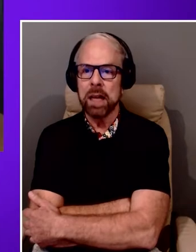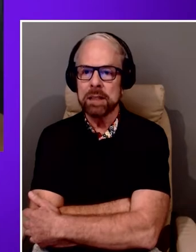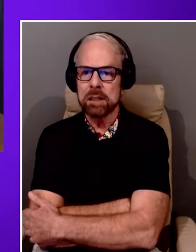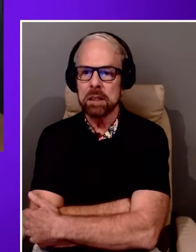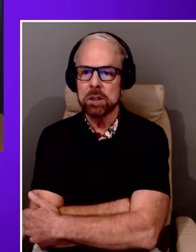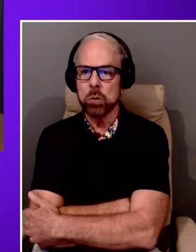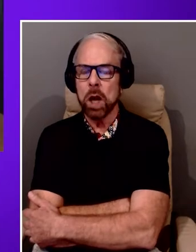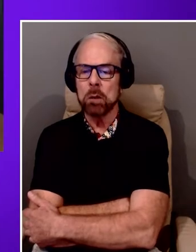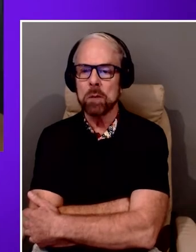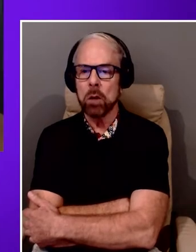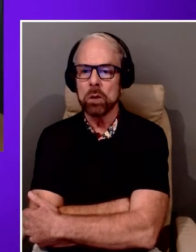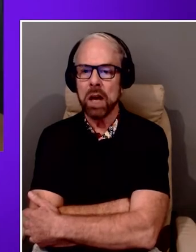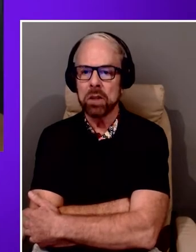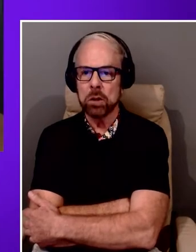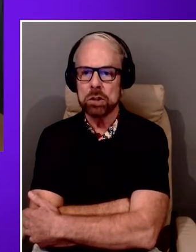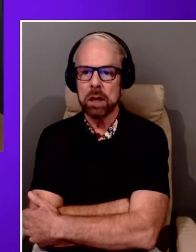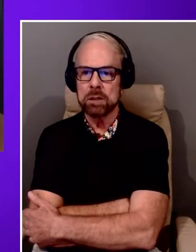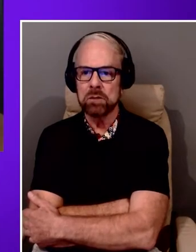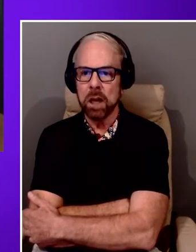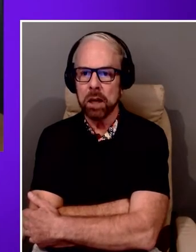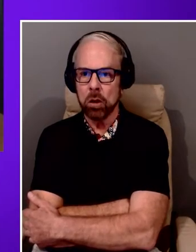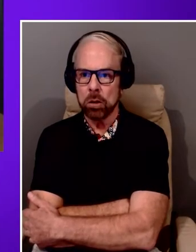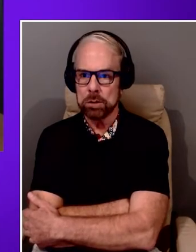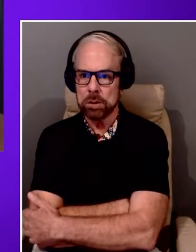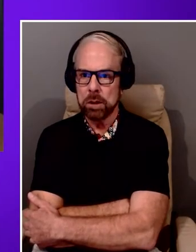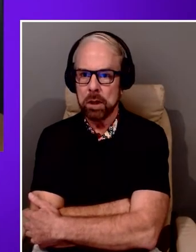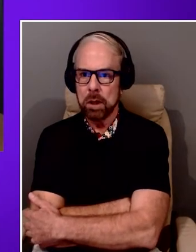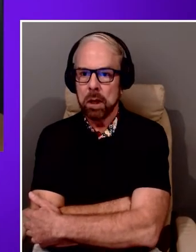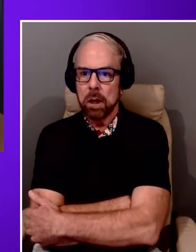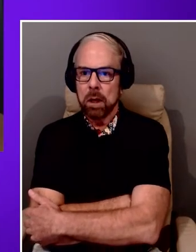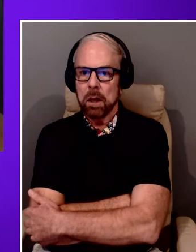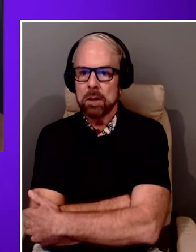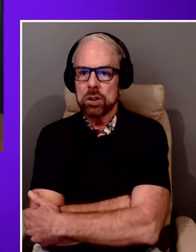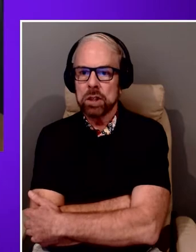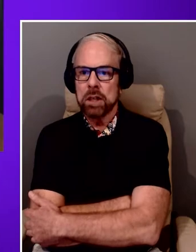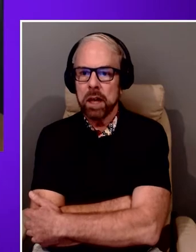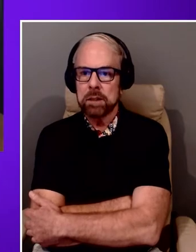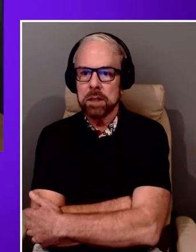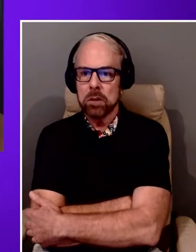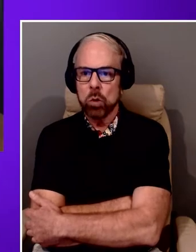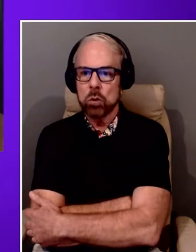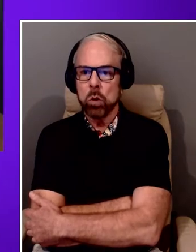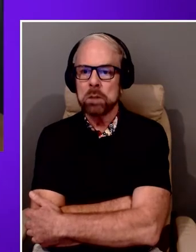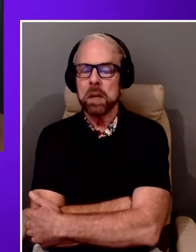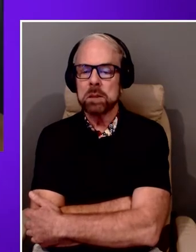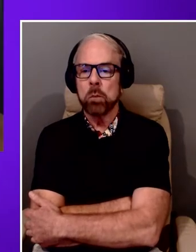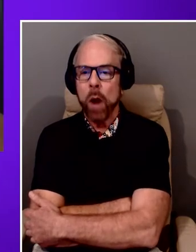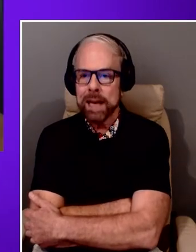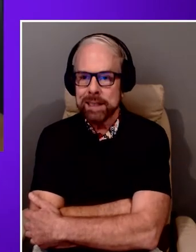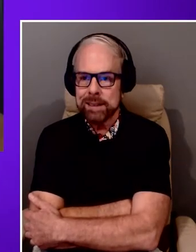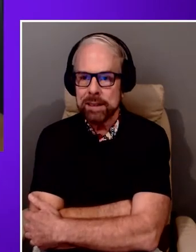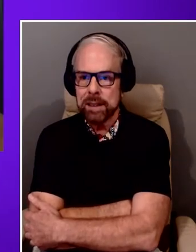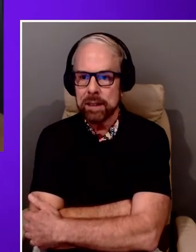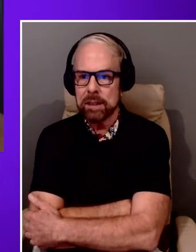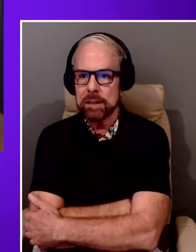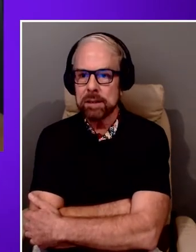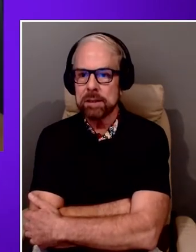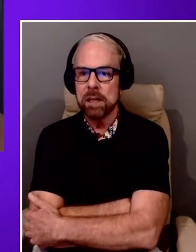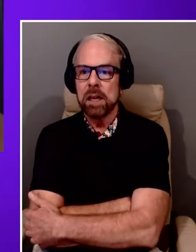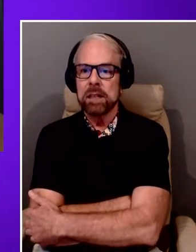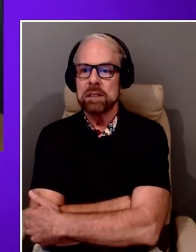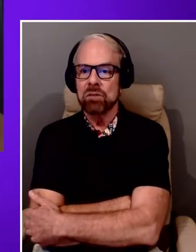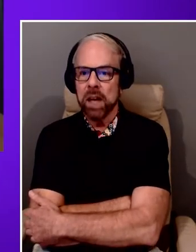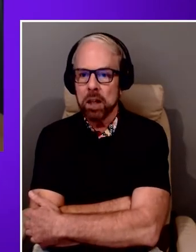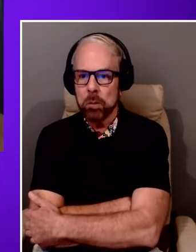there's less and less problem now with having those kinds of dialogues. And just connecting with what's best